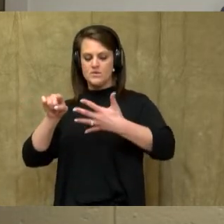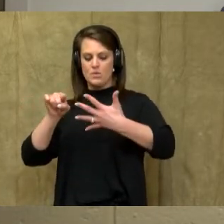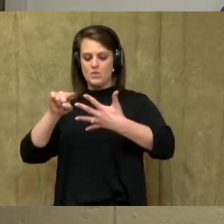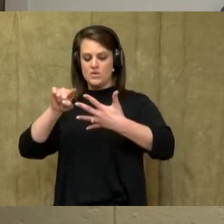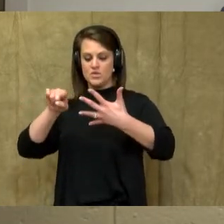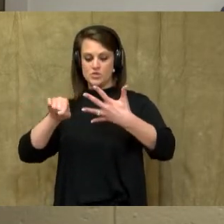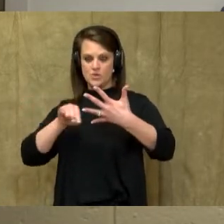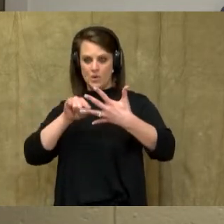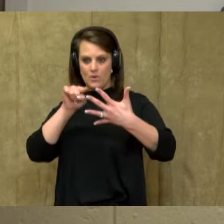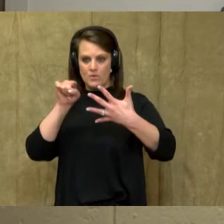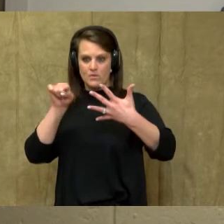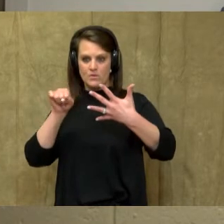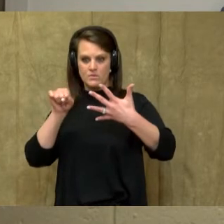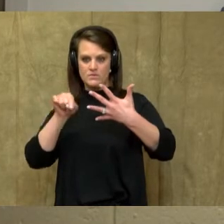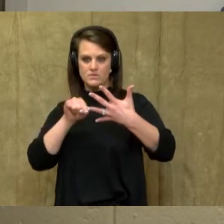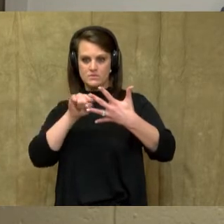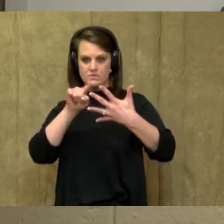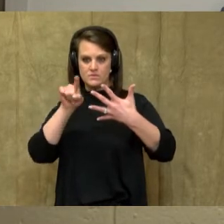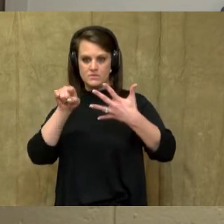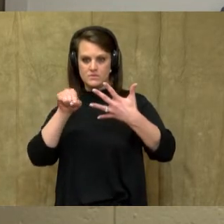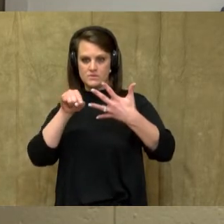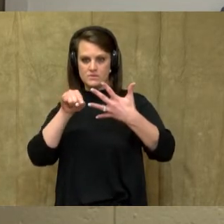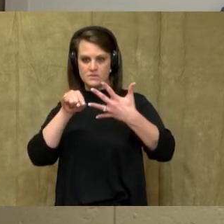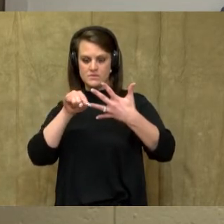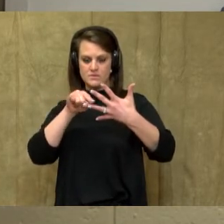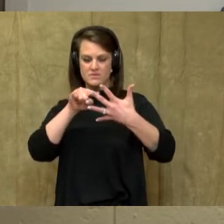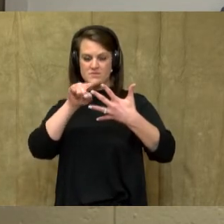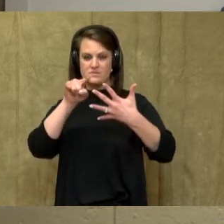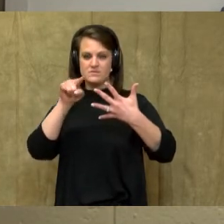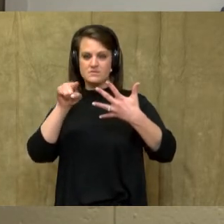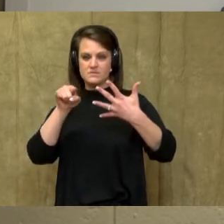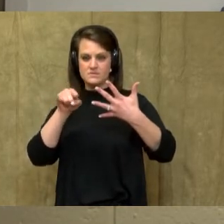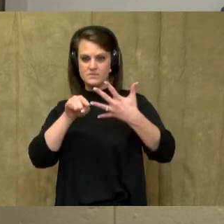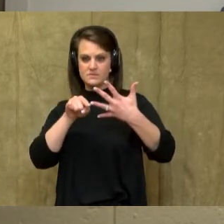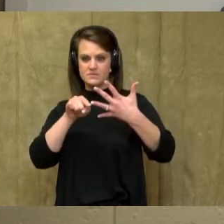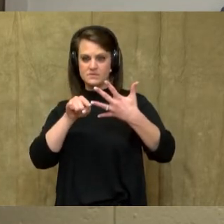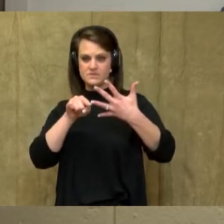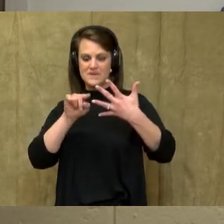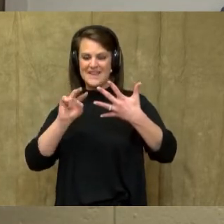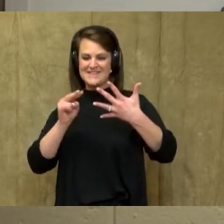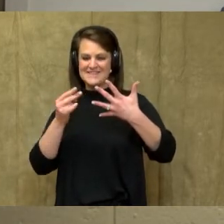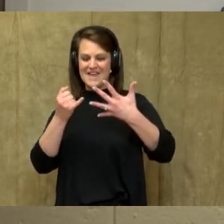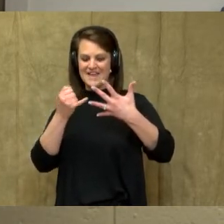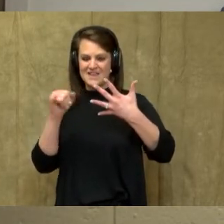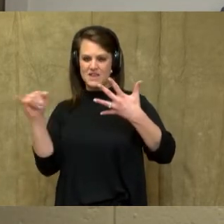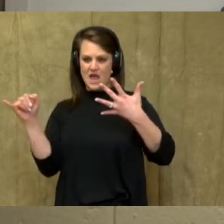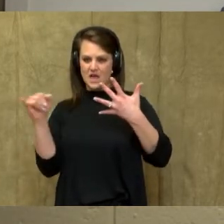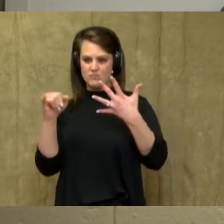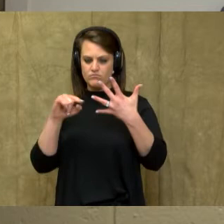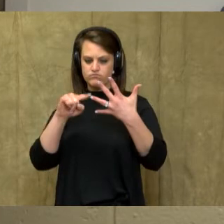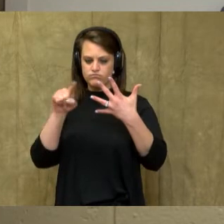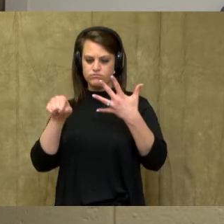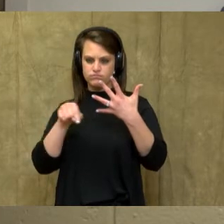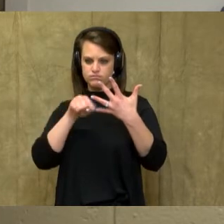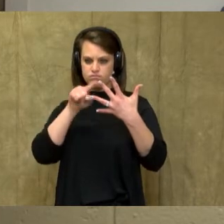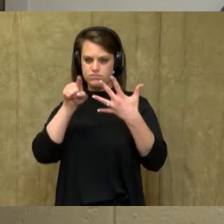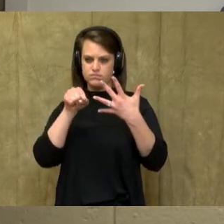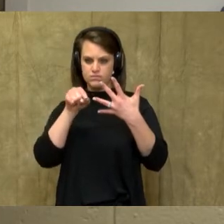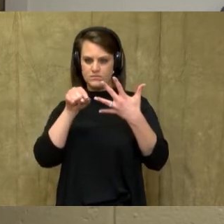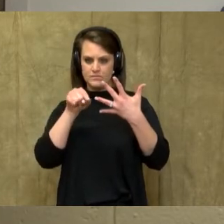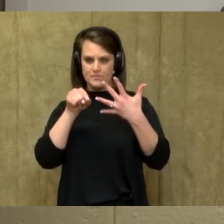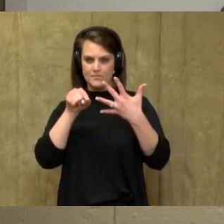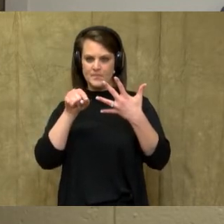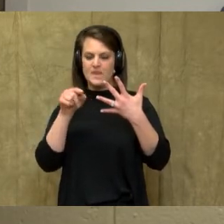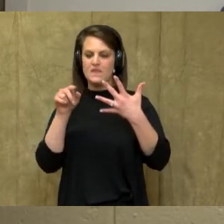treble clef, or the G clef, goes right around that second line from the bottom where we have